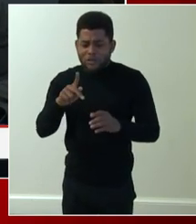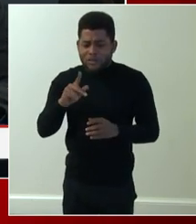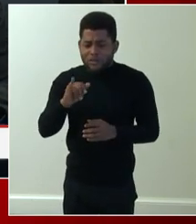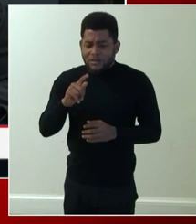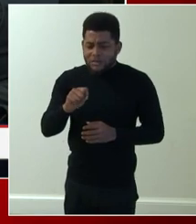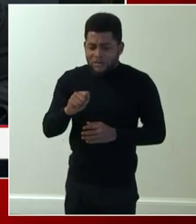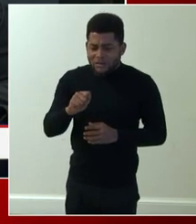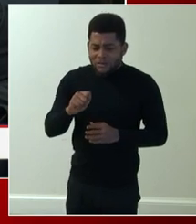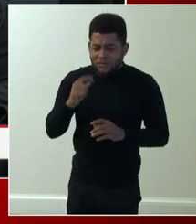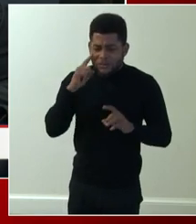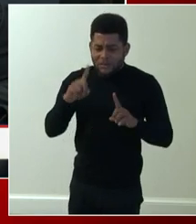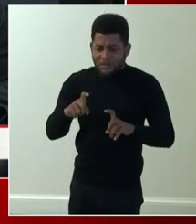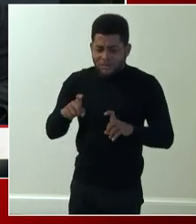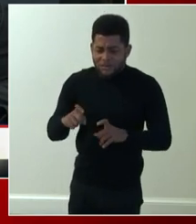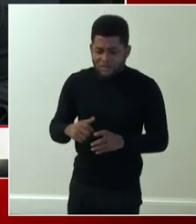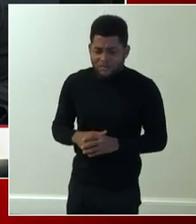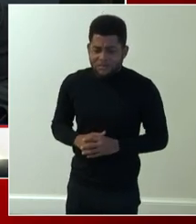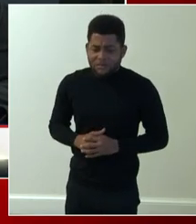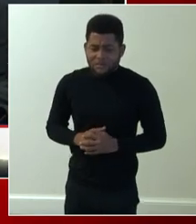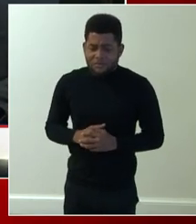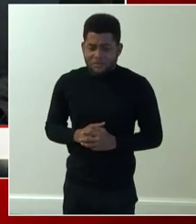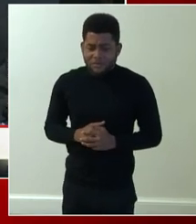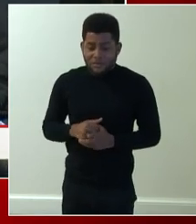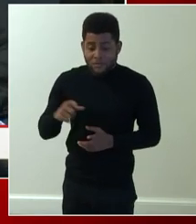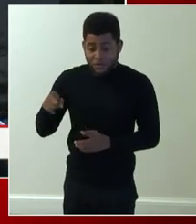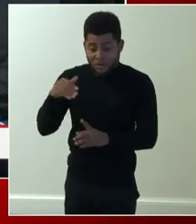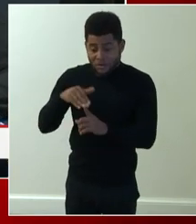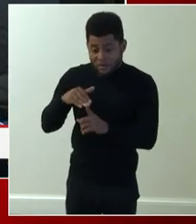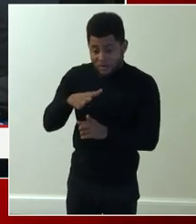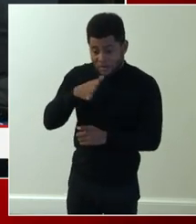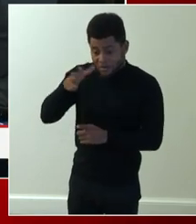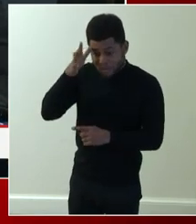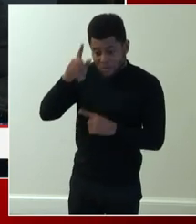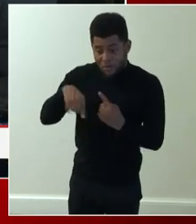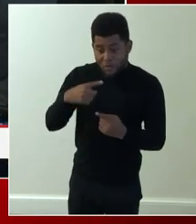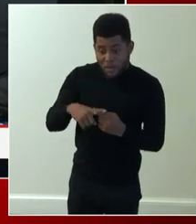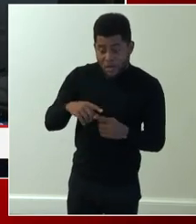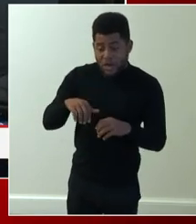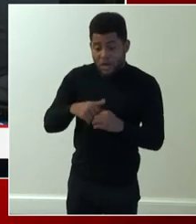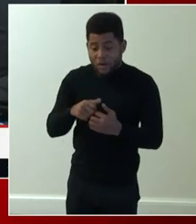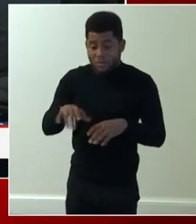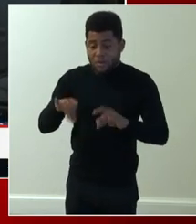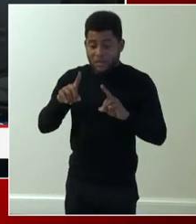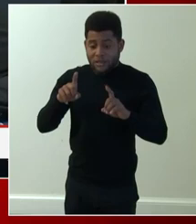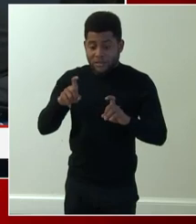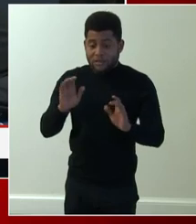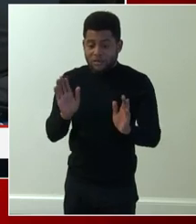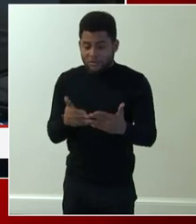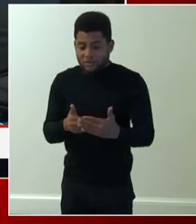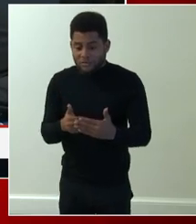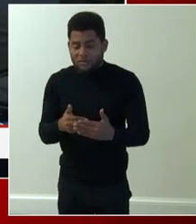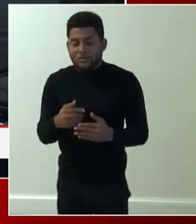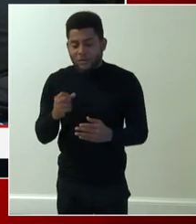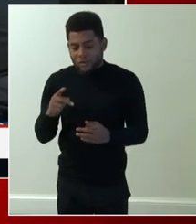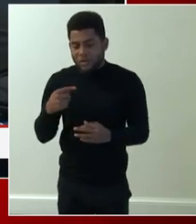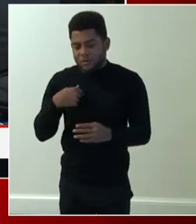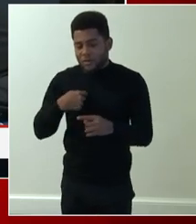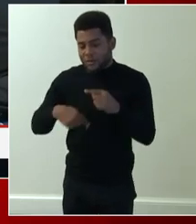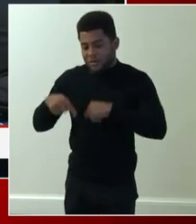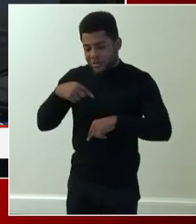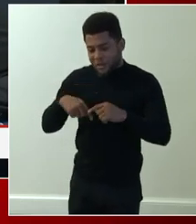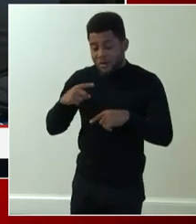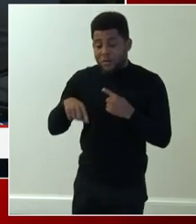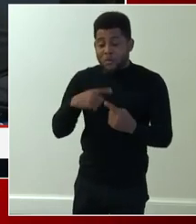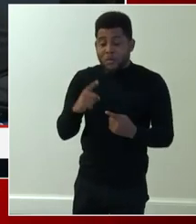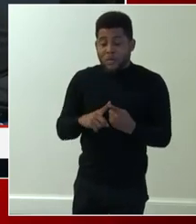Say that again? Could you remind parents when and how they can pick up the test kits? Yes, so let me go back. So on the testing